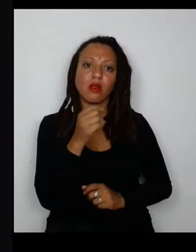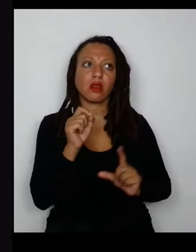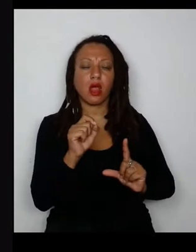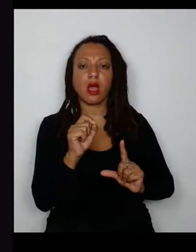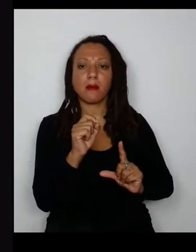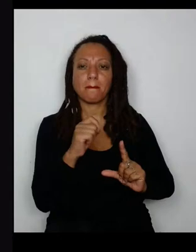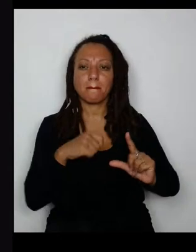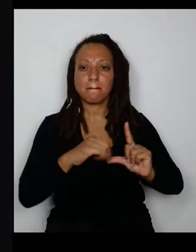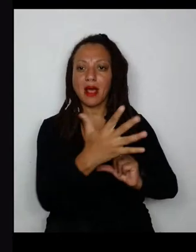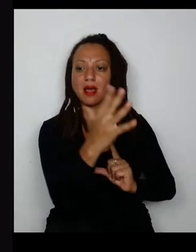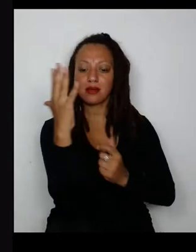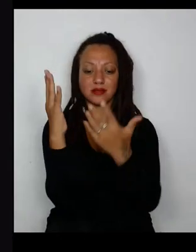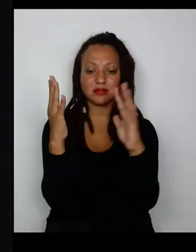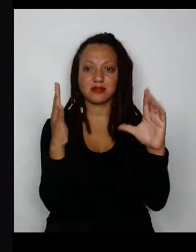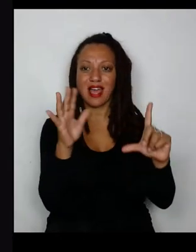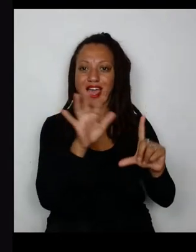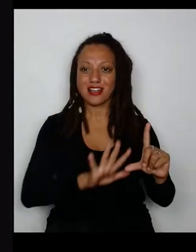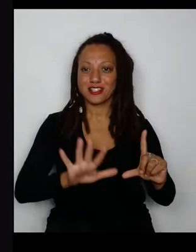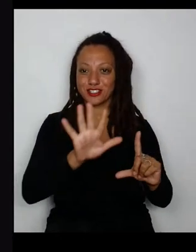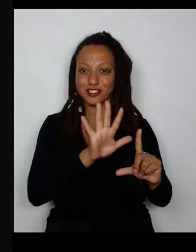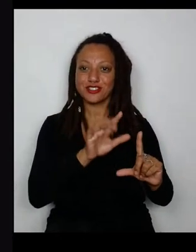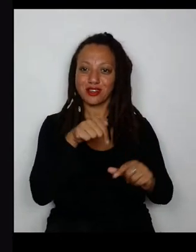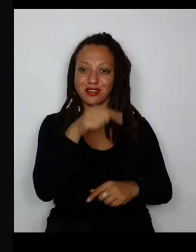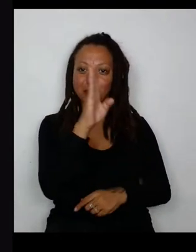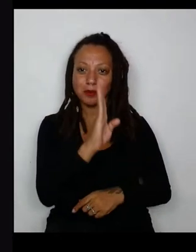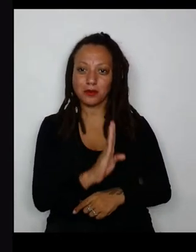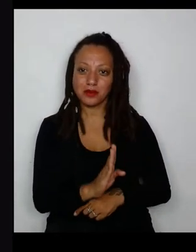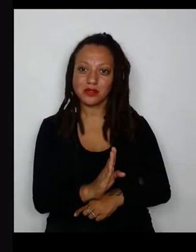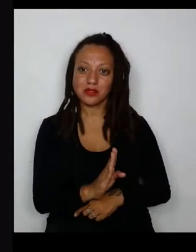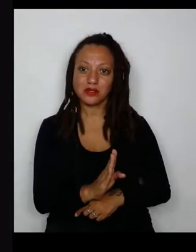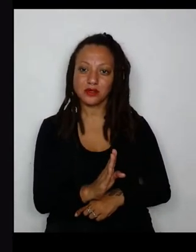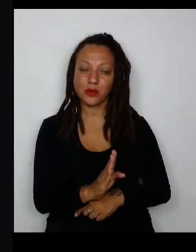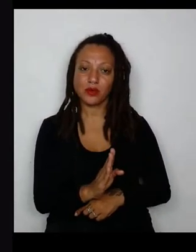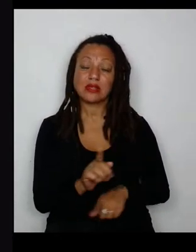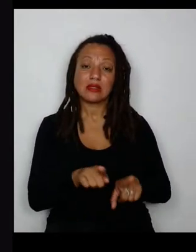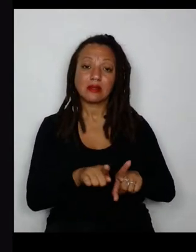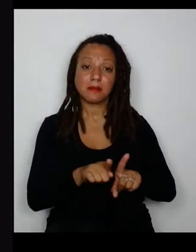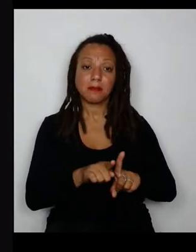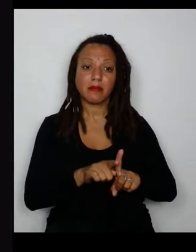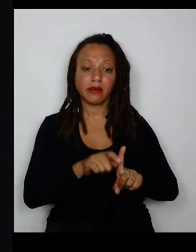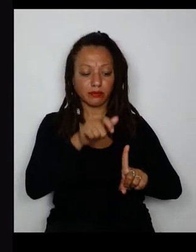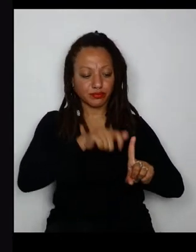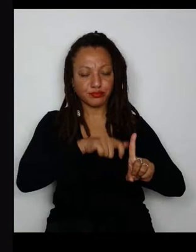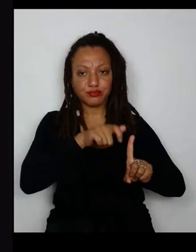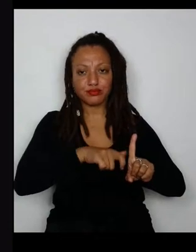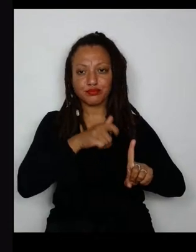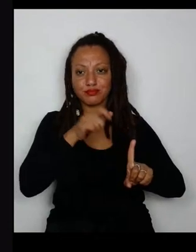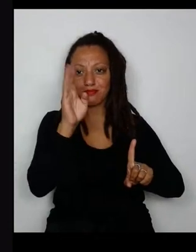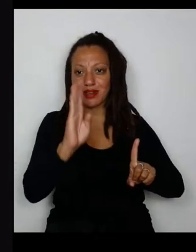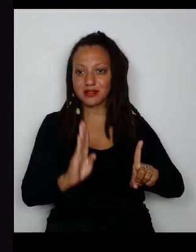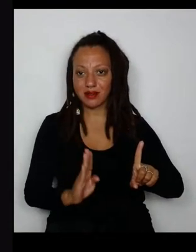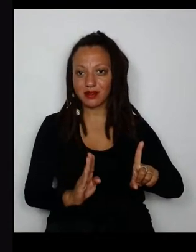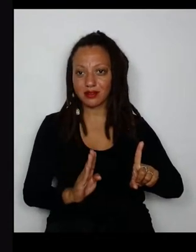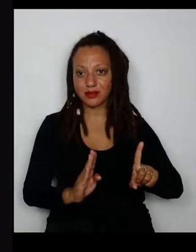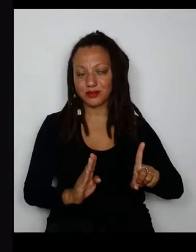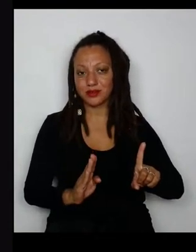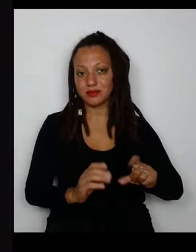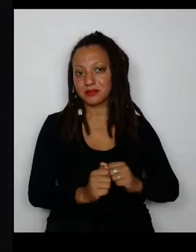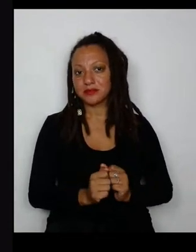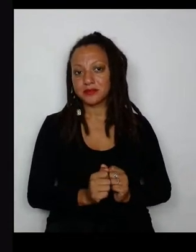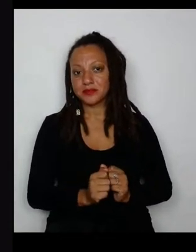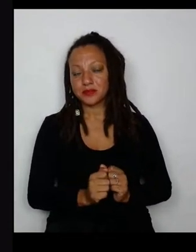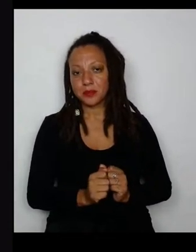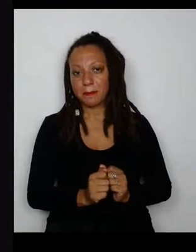obviously they would find it in the landscape in the natural elements in the landscape of the brazilian